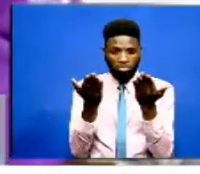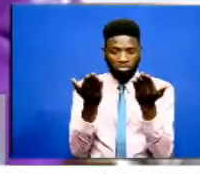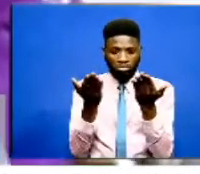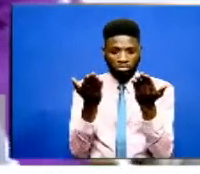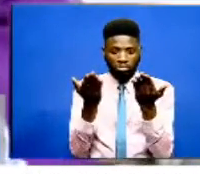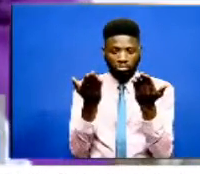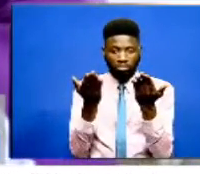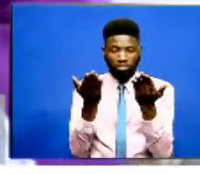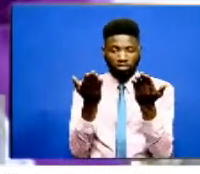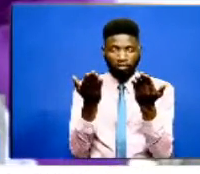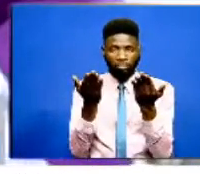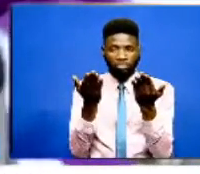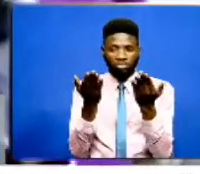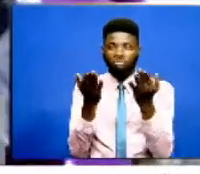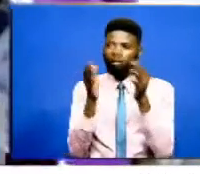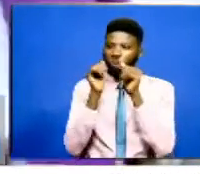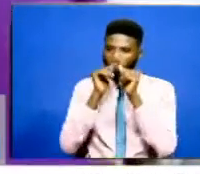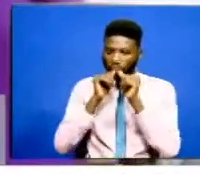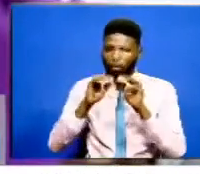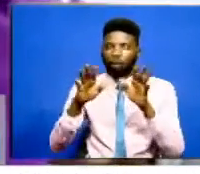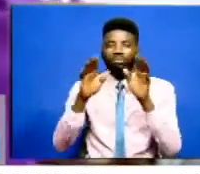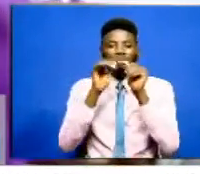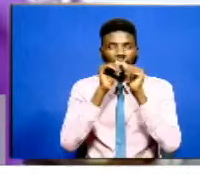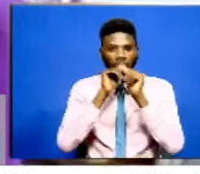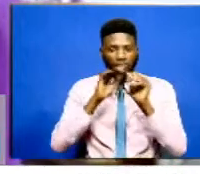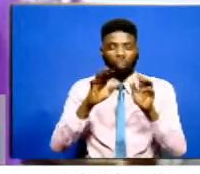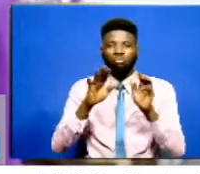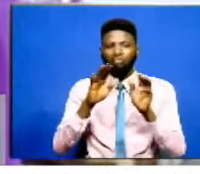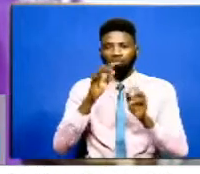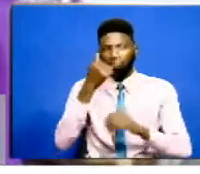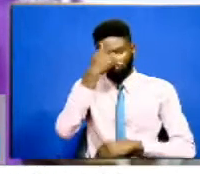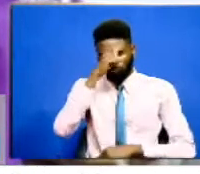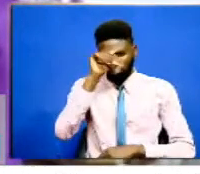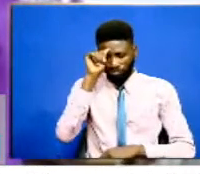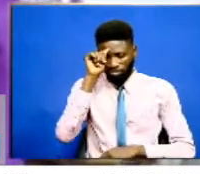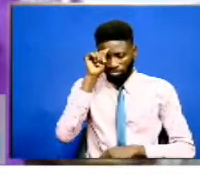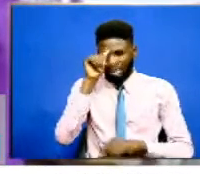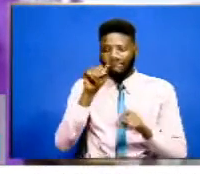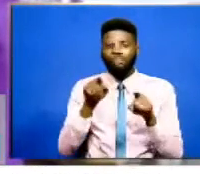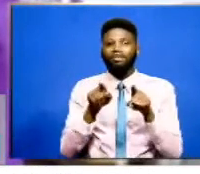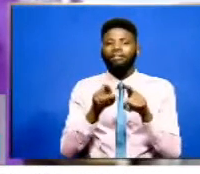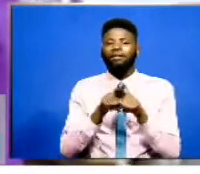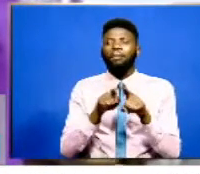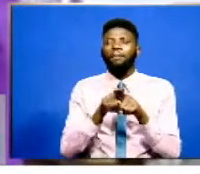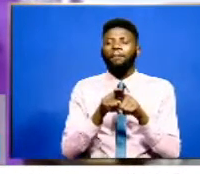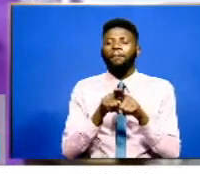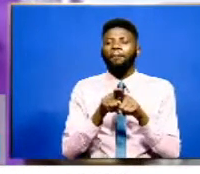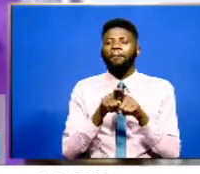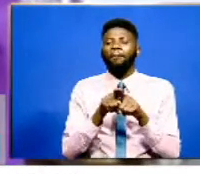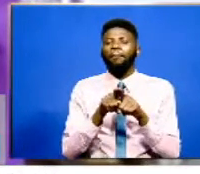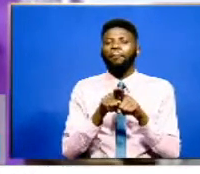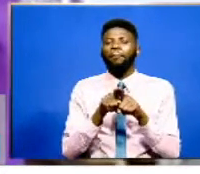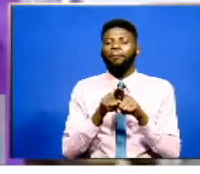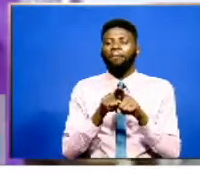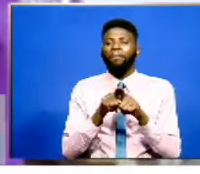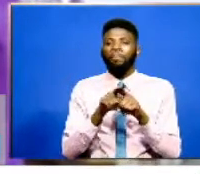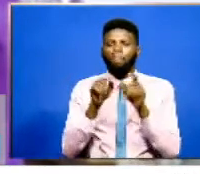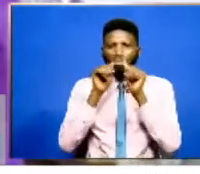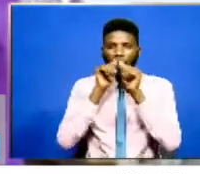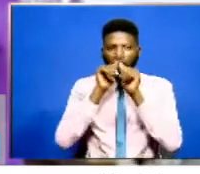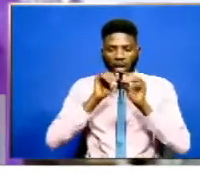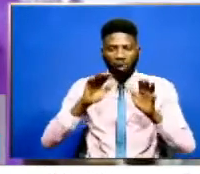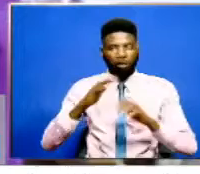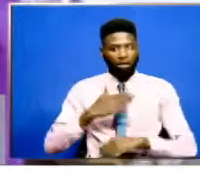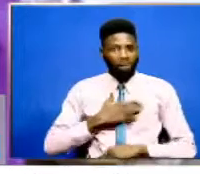for the blessing of the ashes, and more so for our blessings.